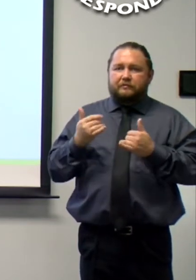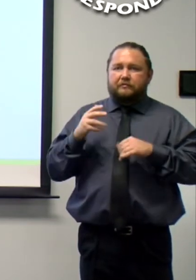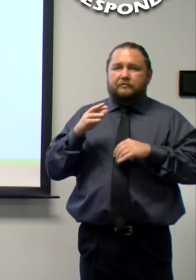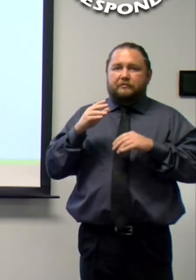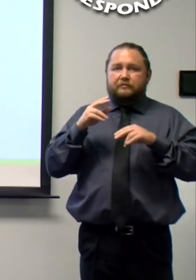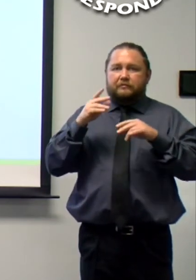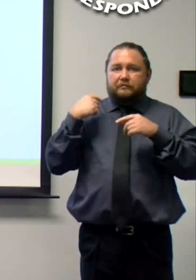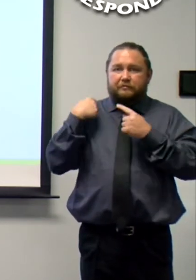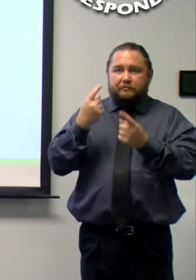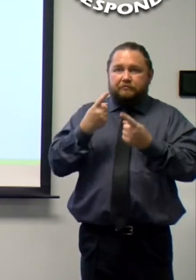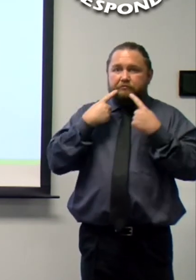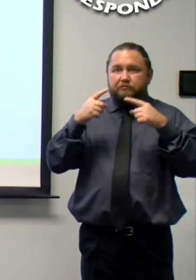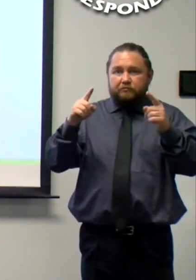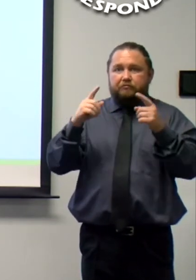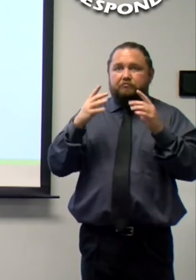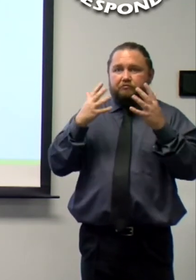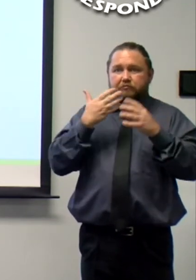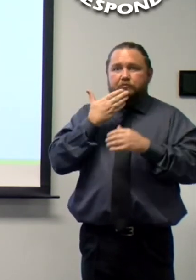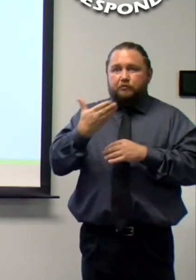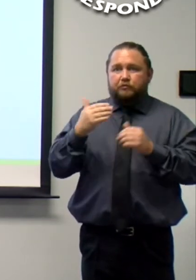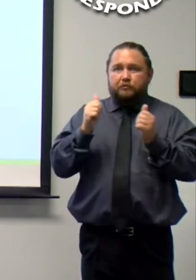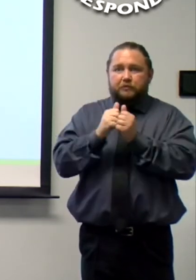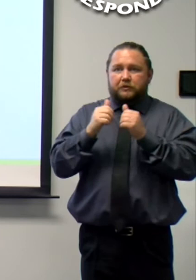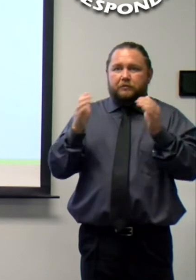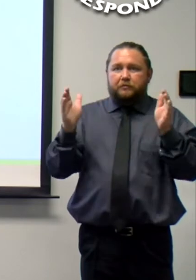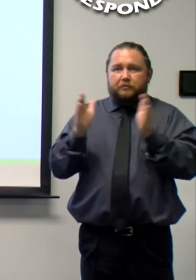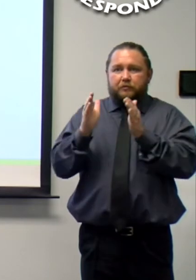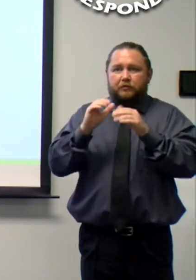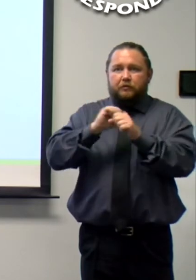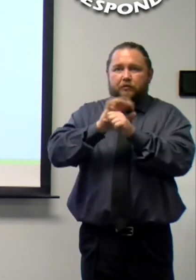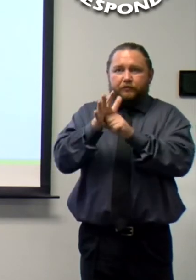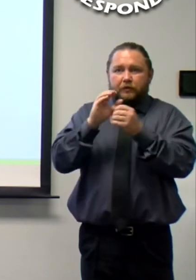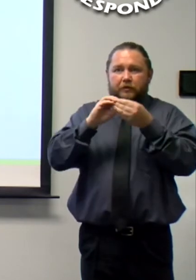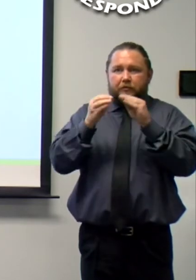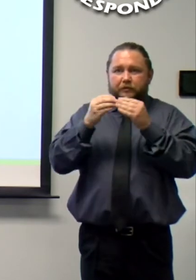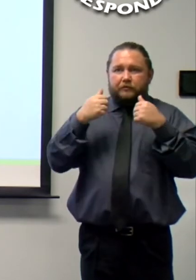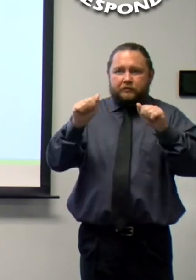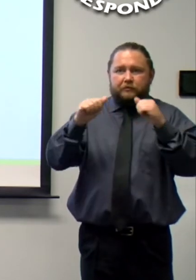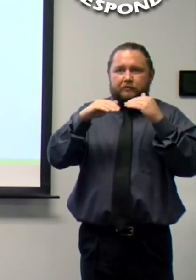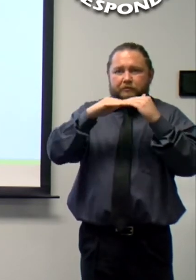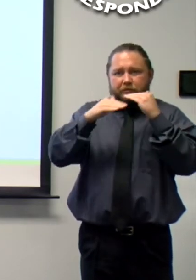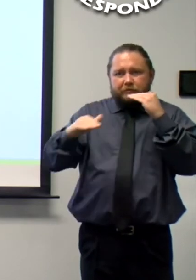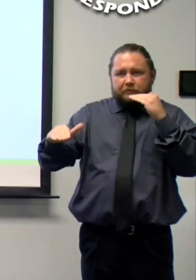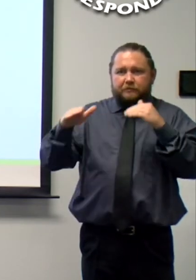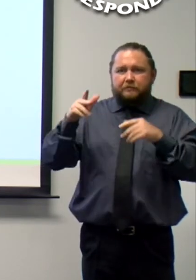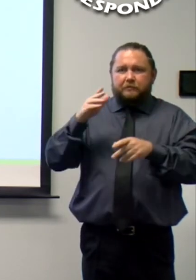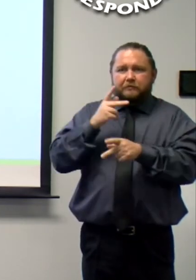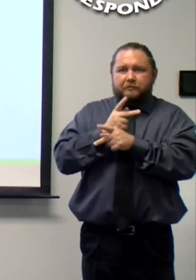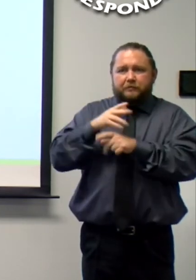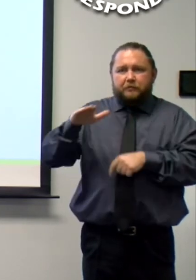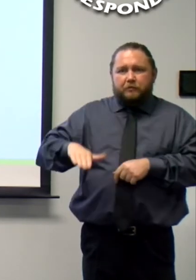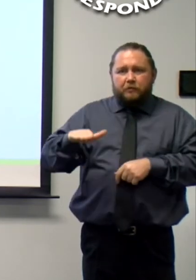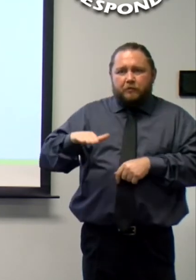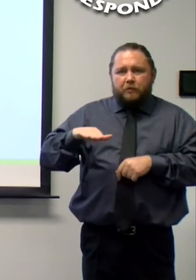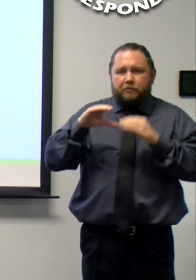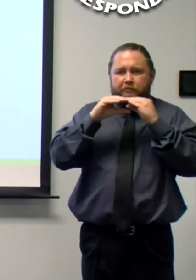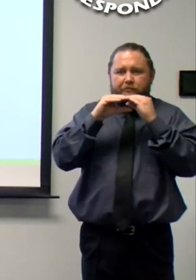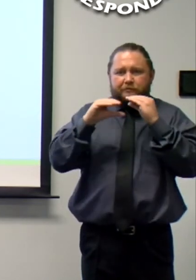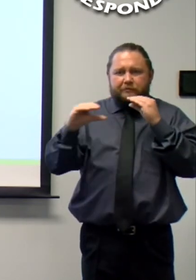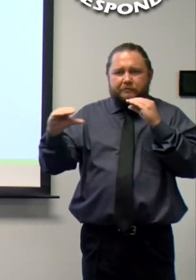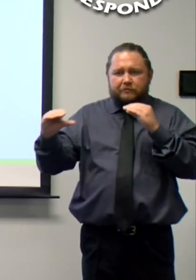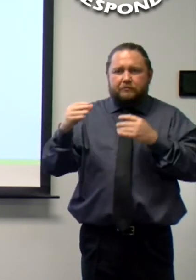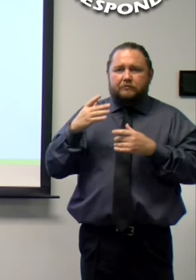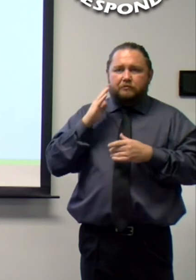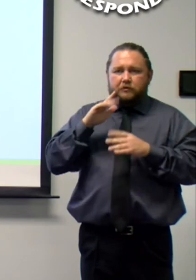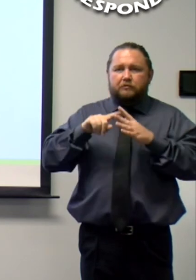distancing. We still need to make sure that if we cannot be at least 6 feet apart from each other, that we wear our face